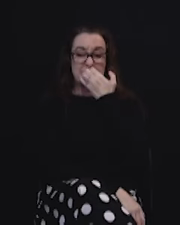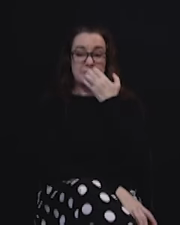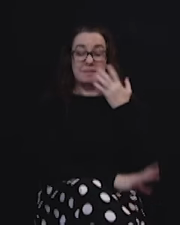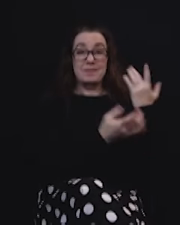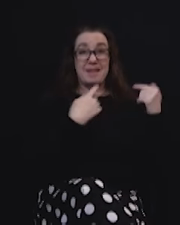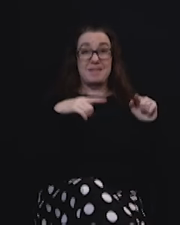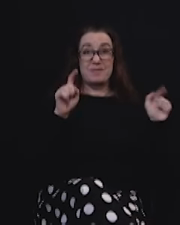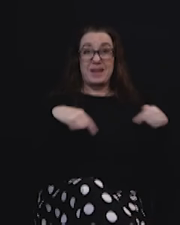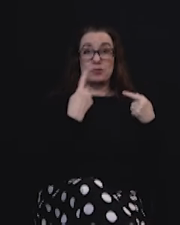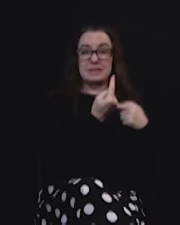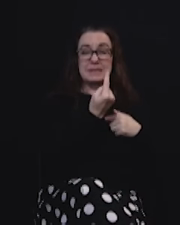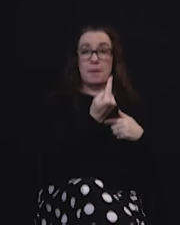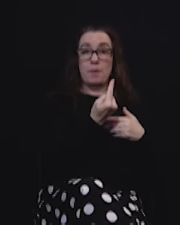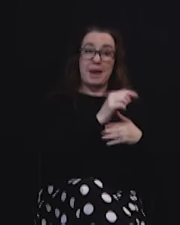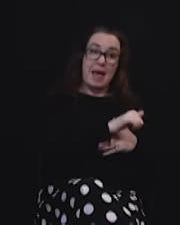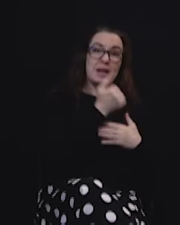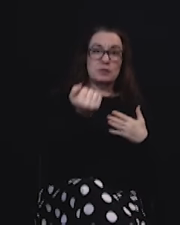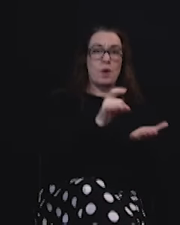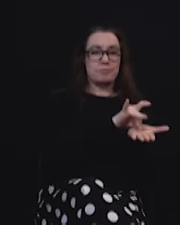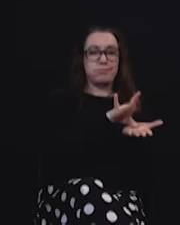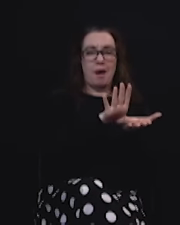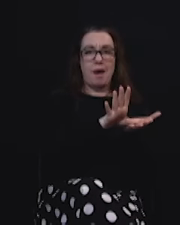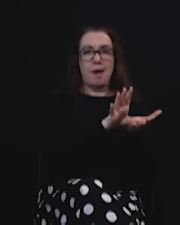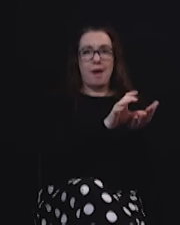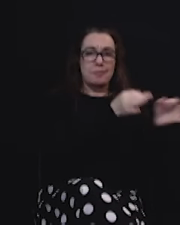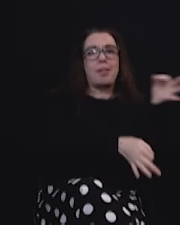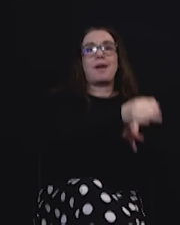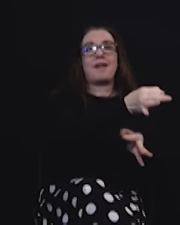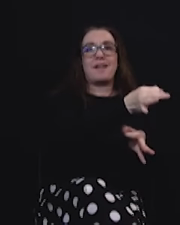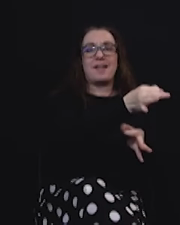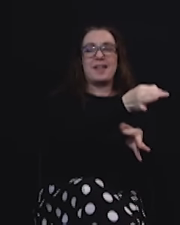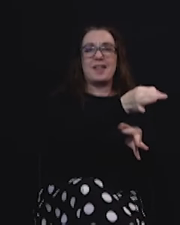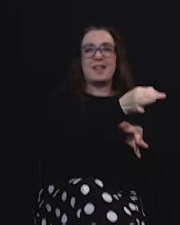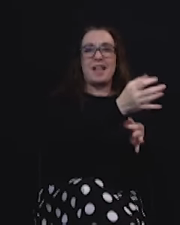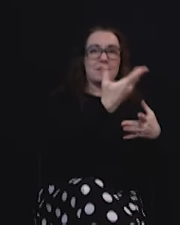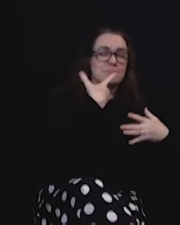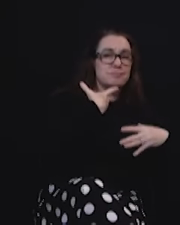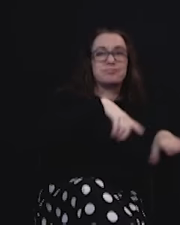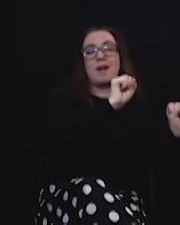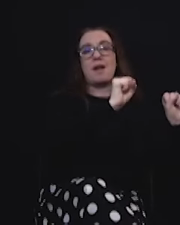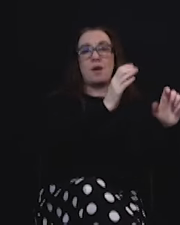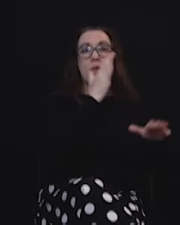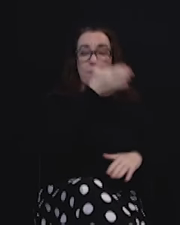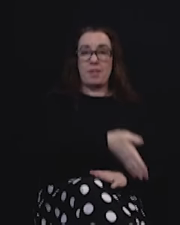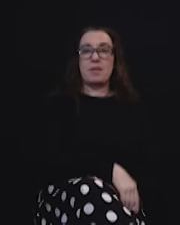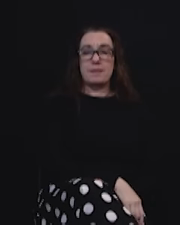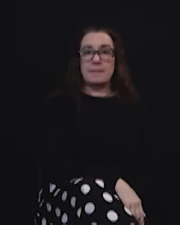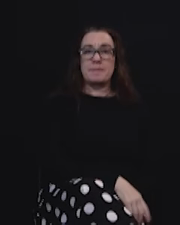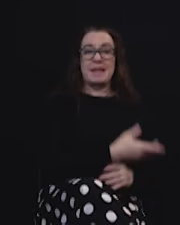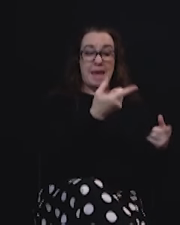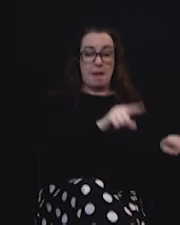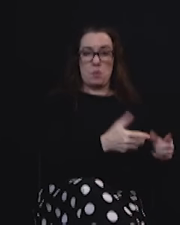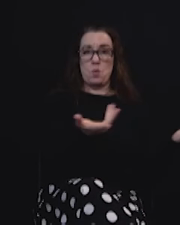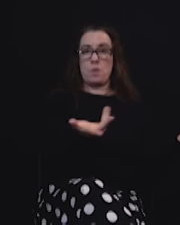Eventually, someone else is going to come along and knock you out of your place as the greatest. And what happens